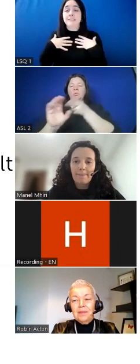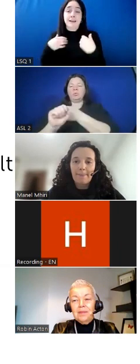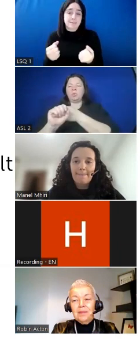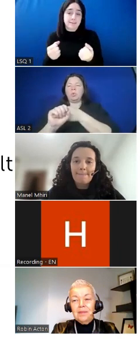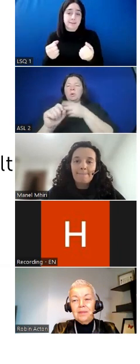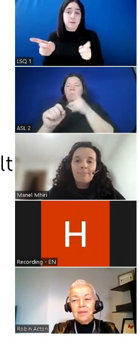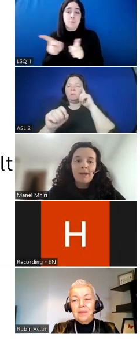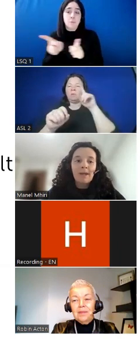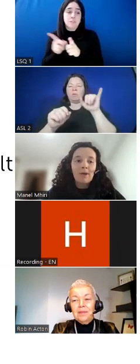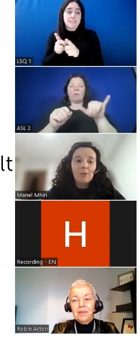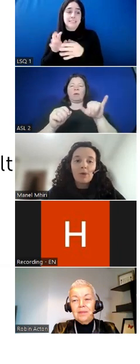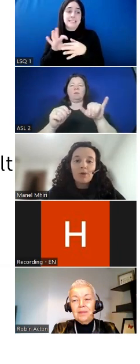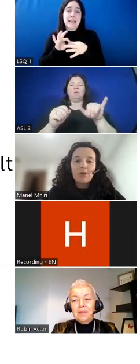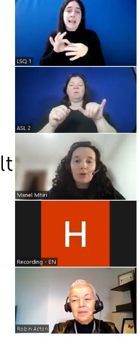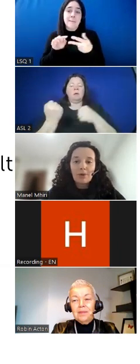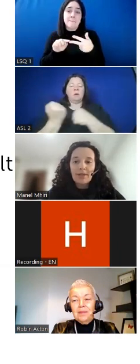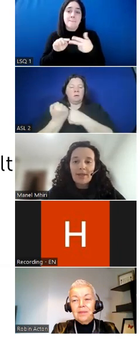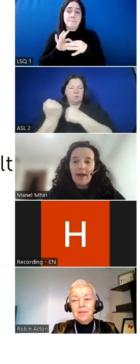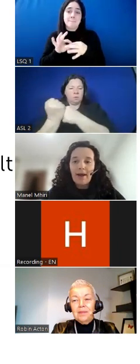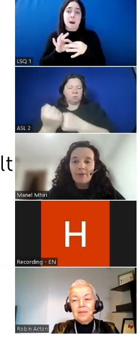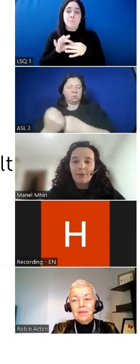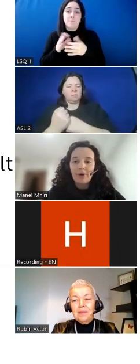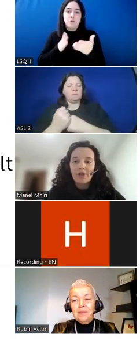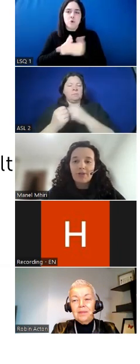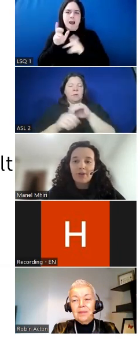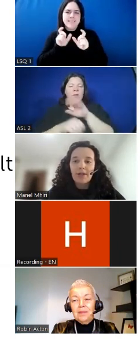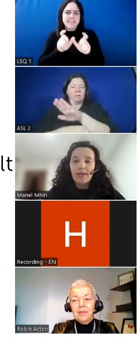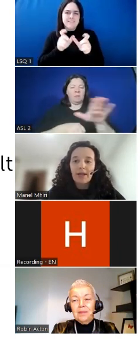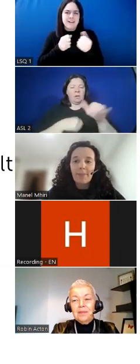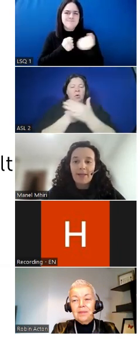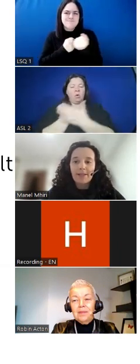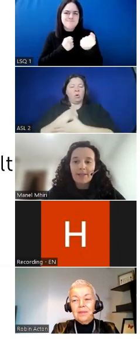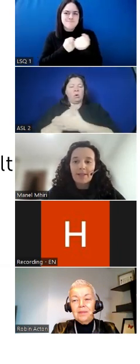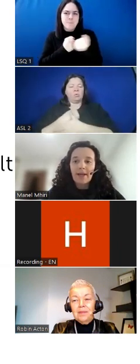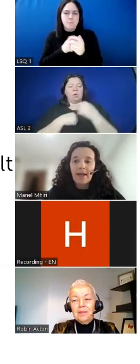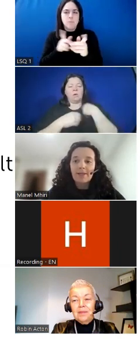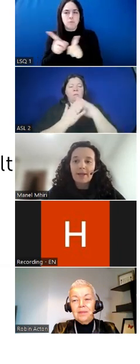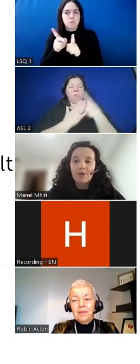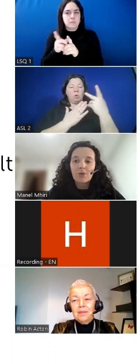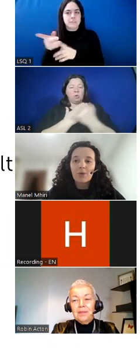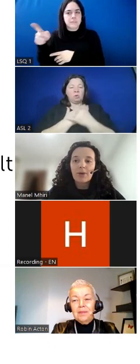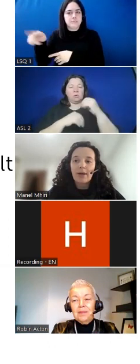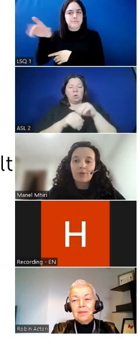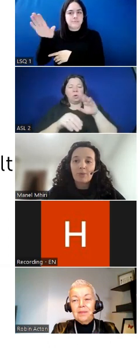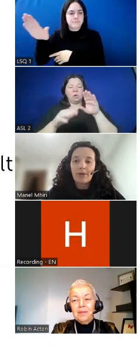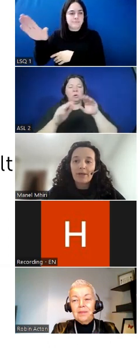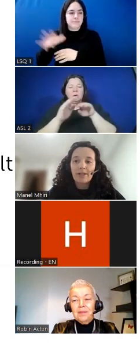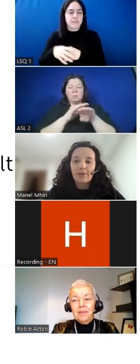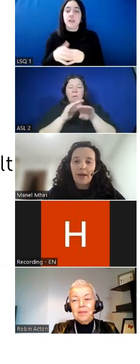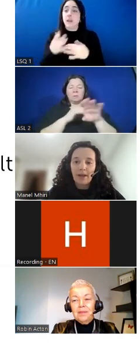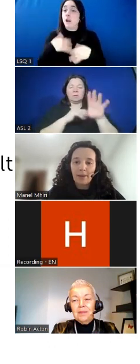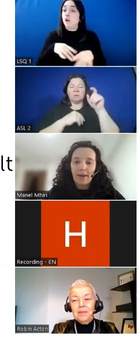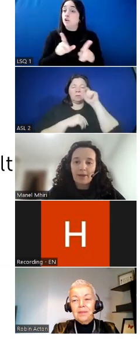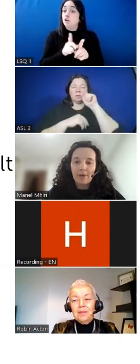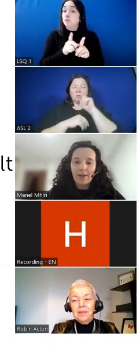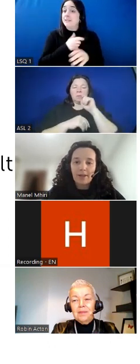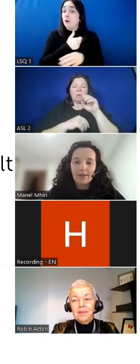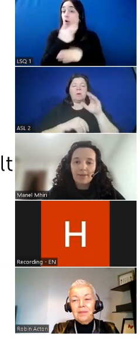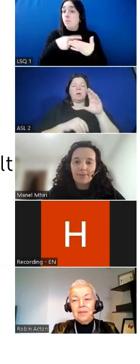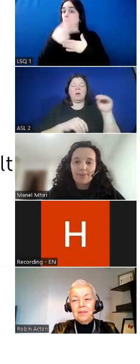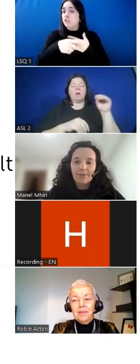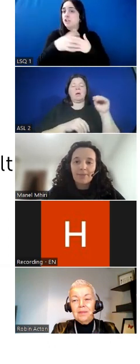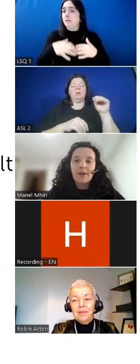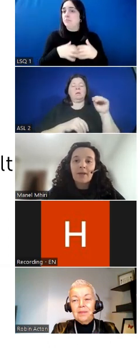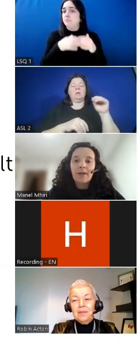countries. We also currently have a project on legal capacity and sexual and reproductive health and